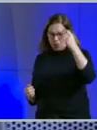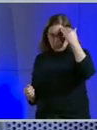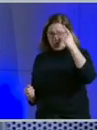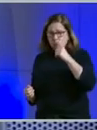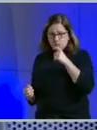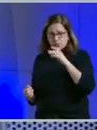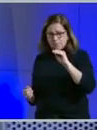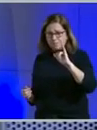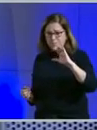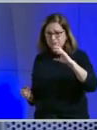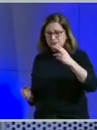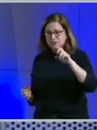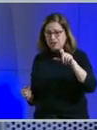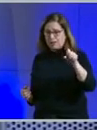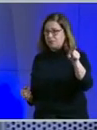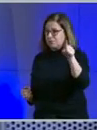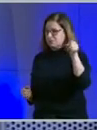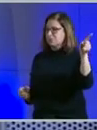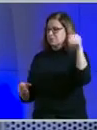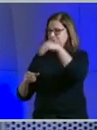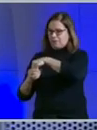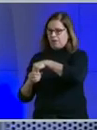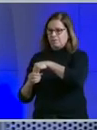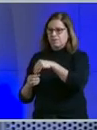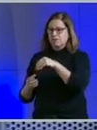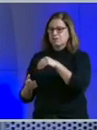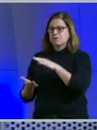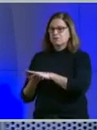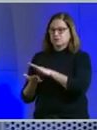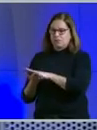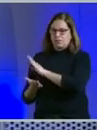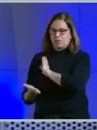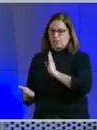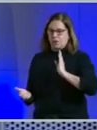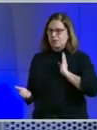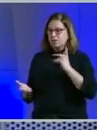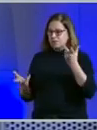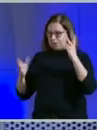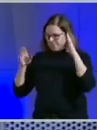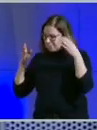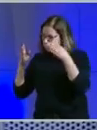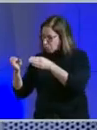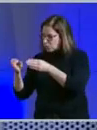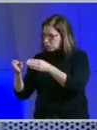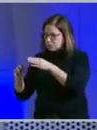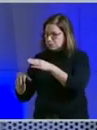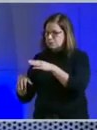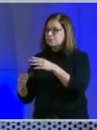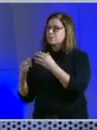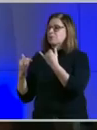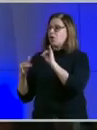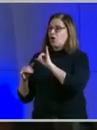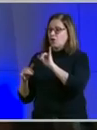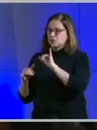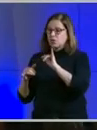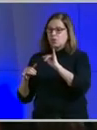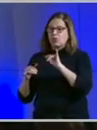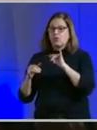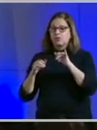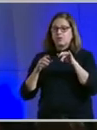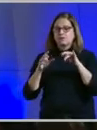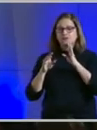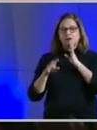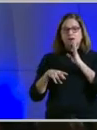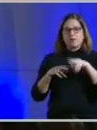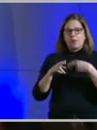in addition, the mayor focused every agency's attention on this primary goal. So whether